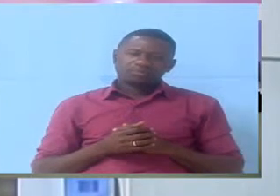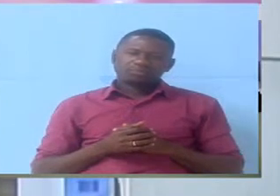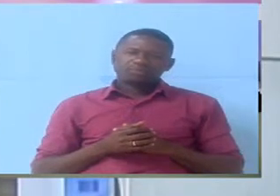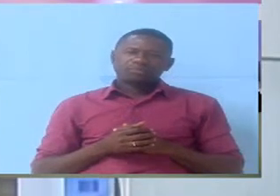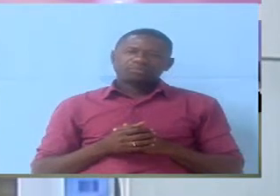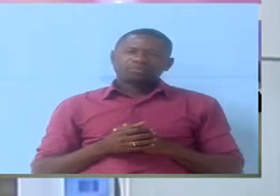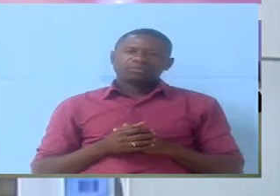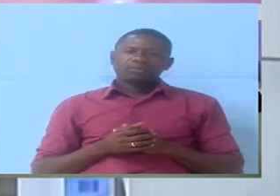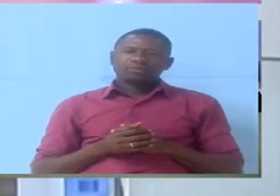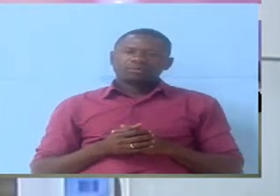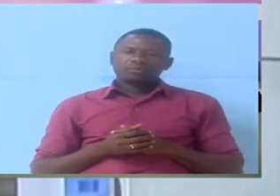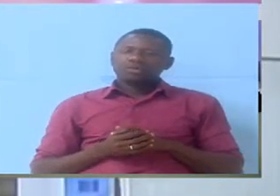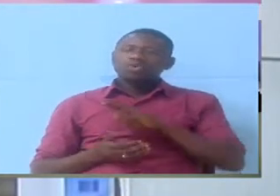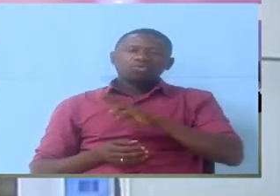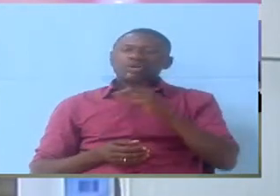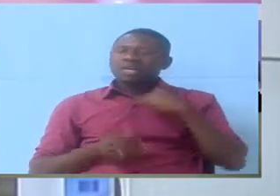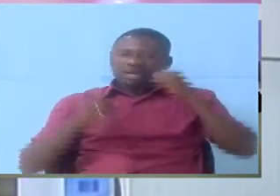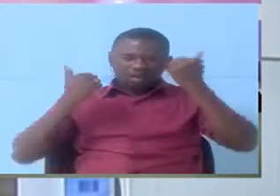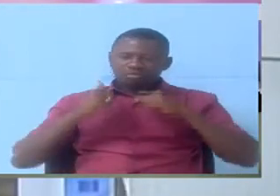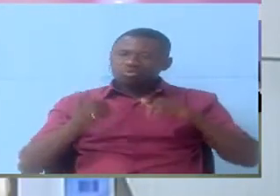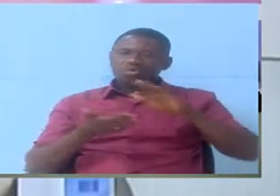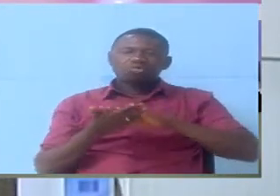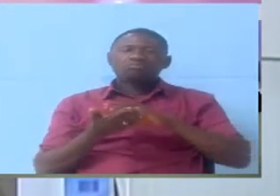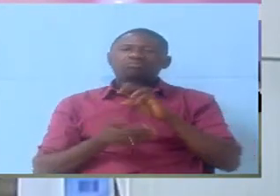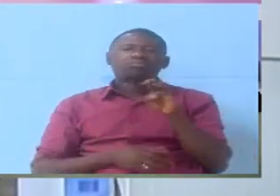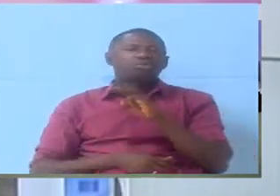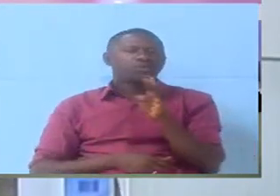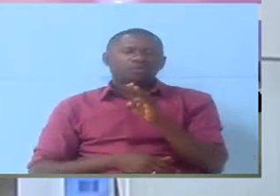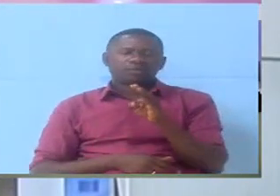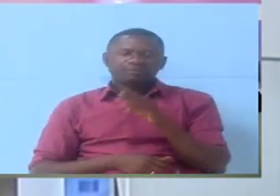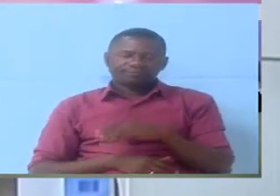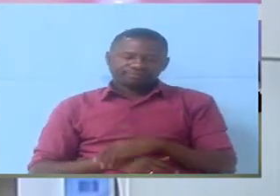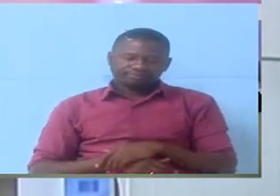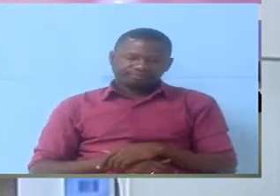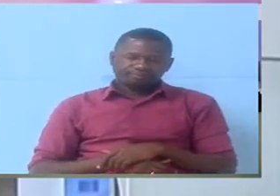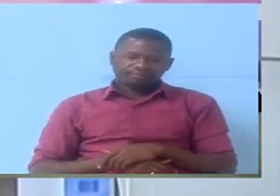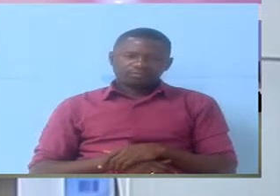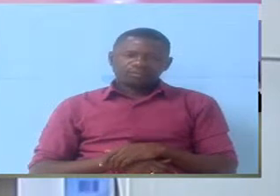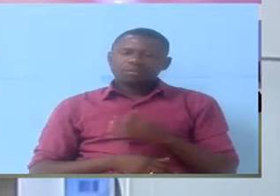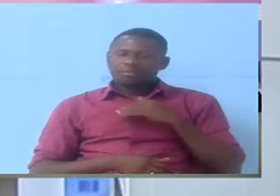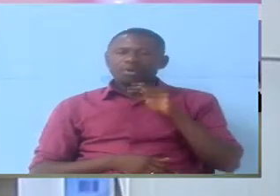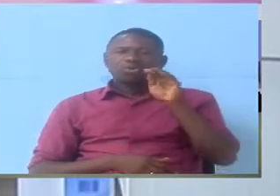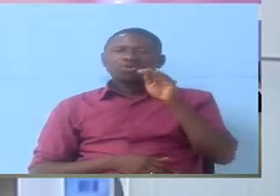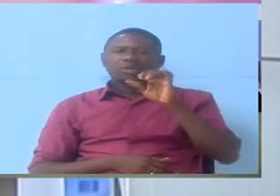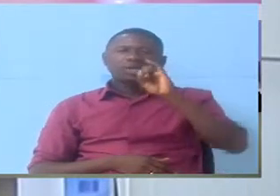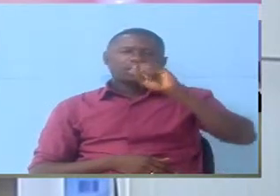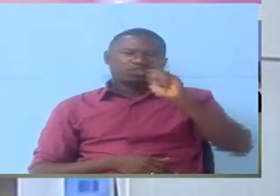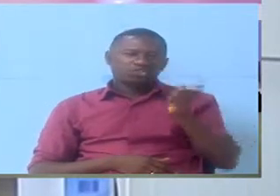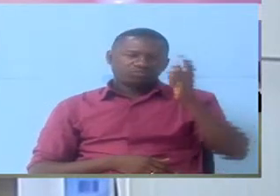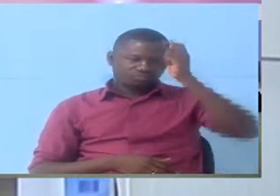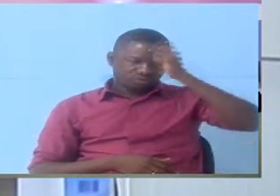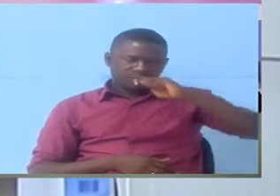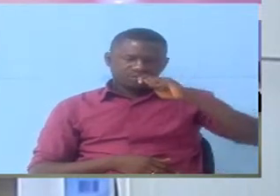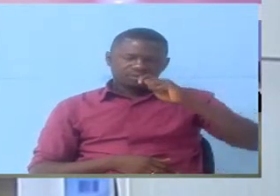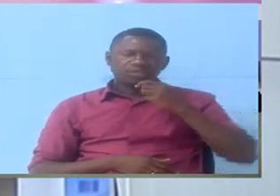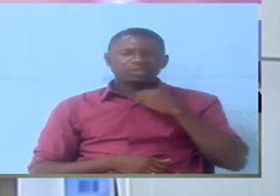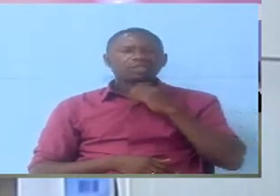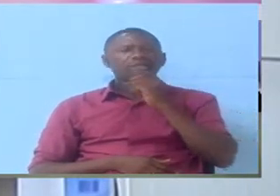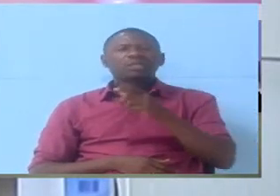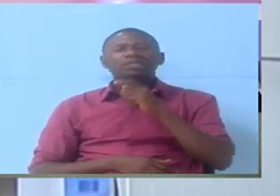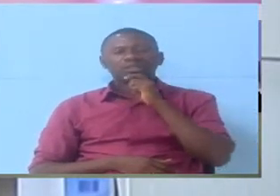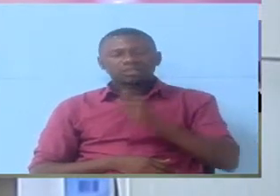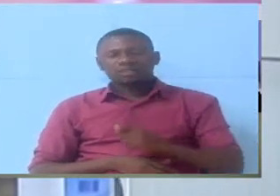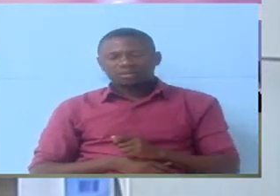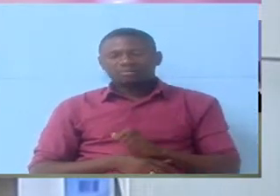Monday. Okay, proceed. So when I called the IG, I told him, sir, I've dispatched